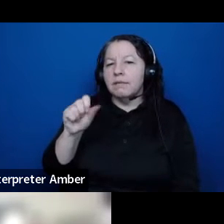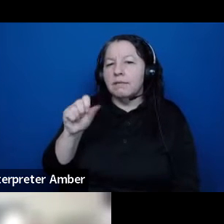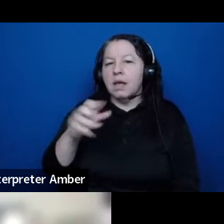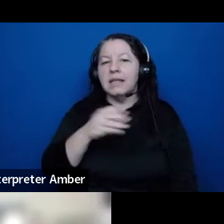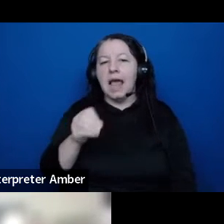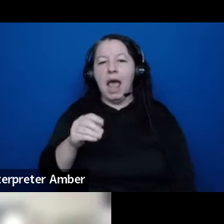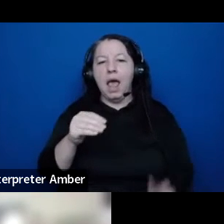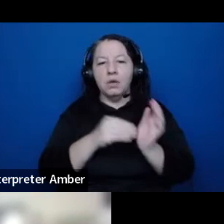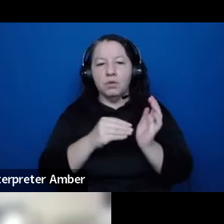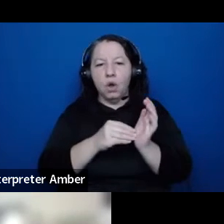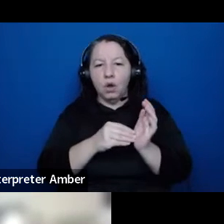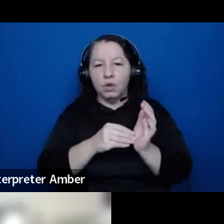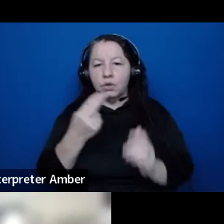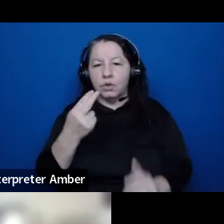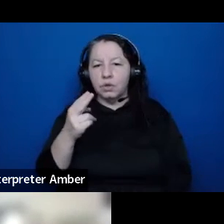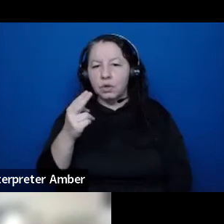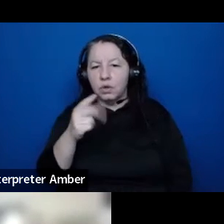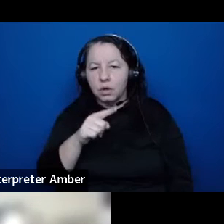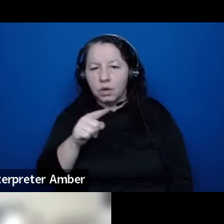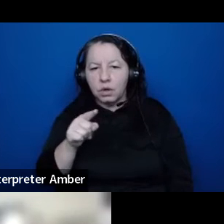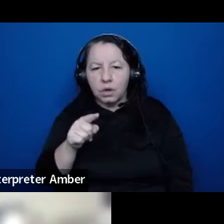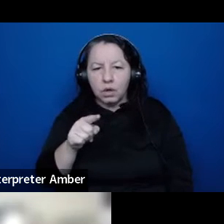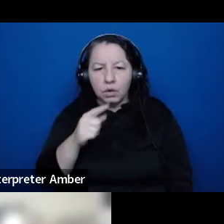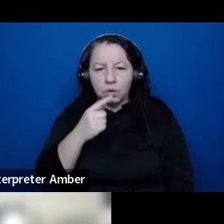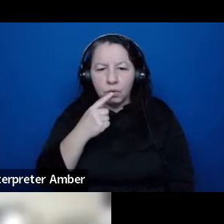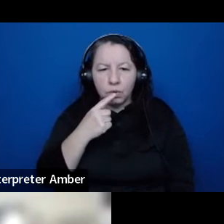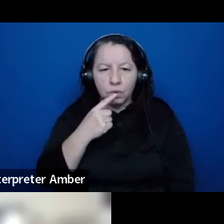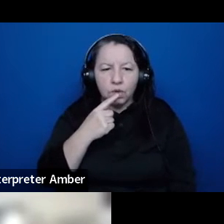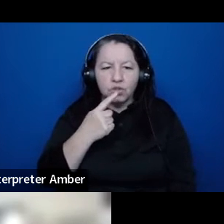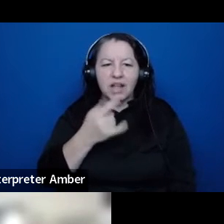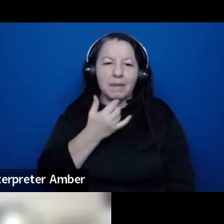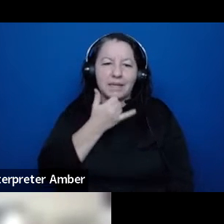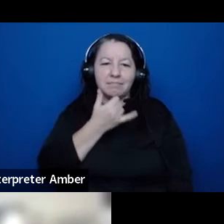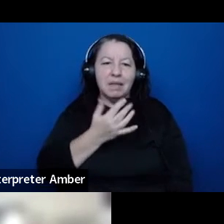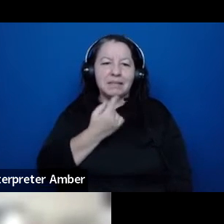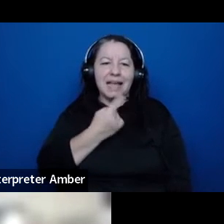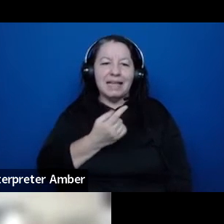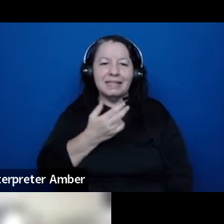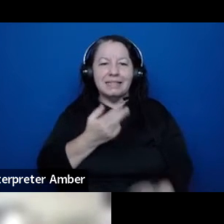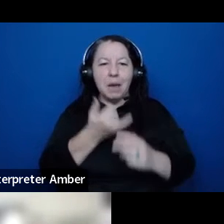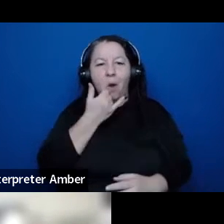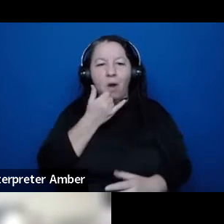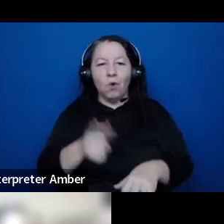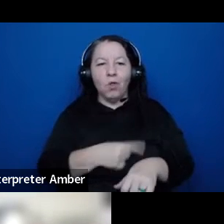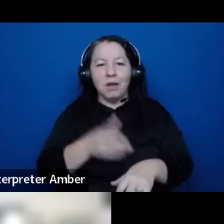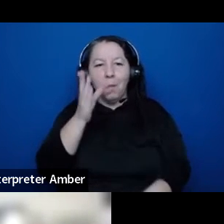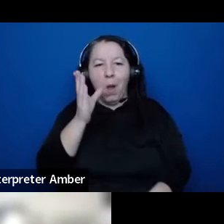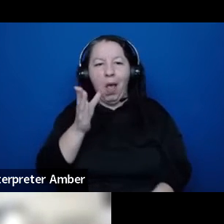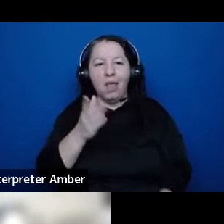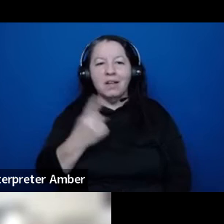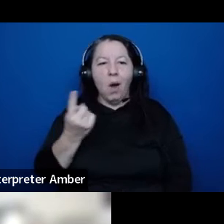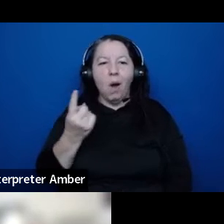his name for a while and question myself on that, but he is also a physician. So there's a